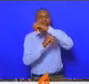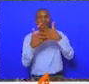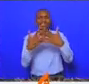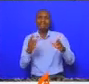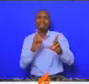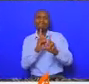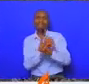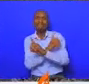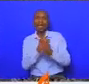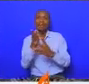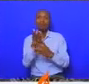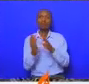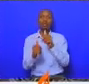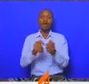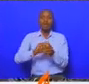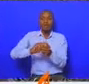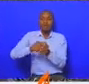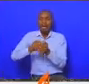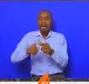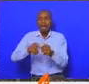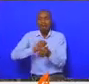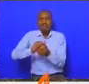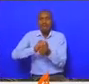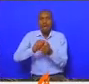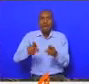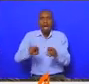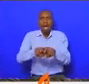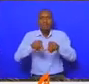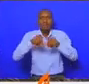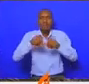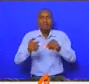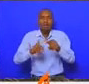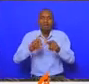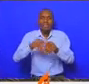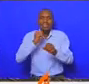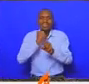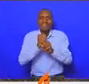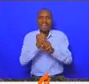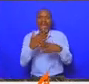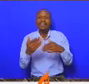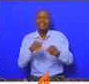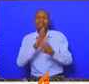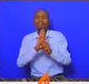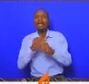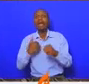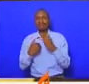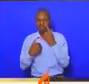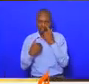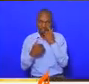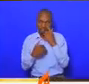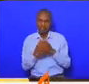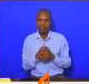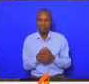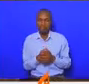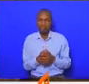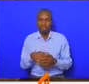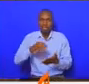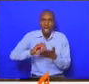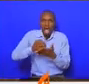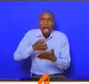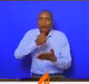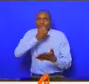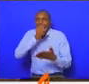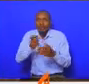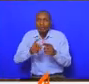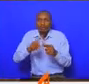au, yoti ya webituma, chisabuni, mitambabyo bochanu, egatia binto binde, ebinge. Food, wati